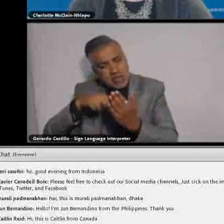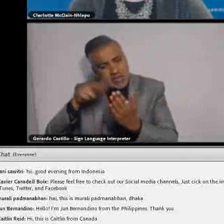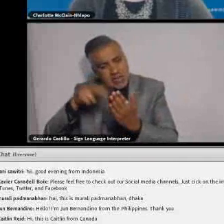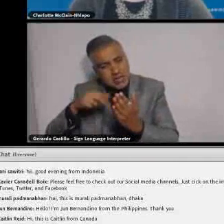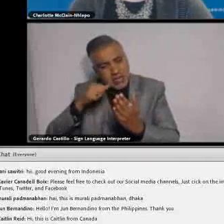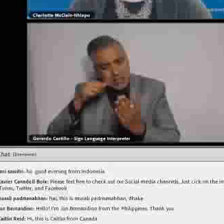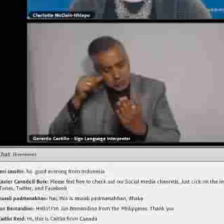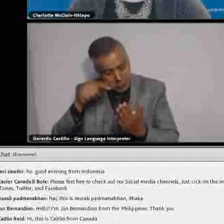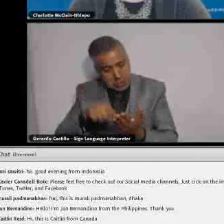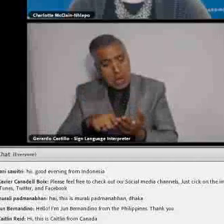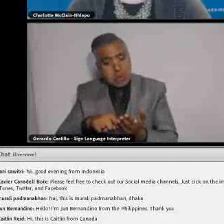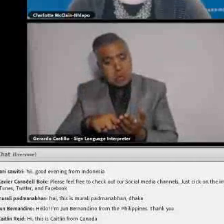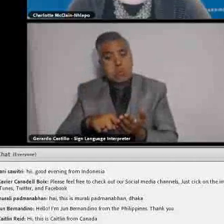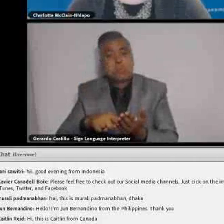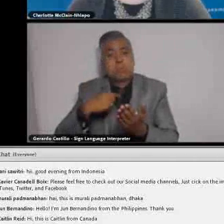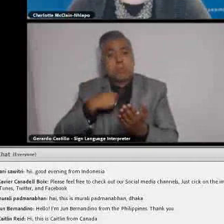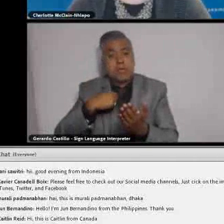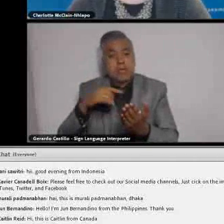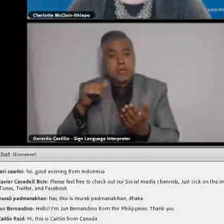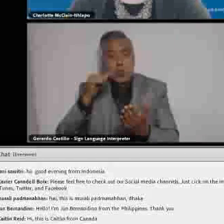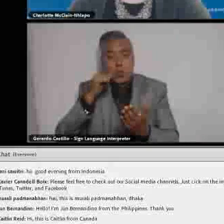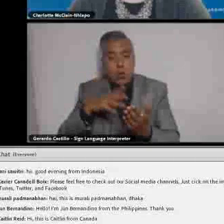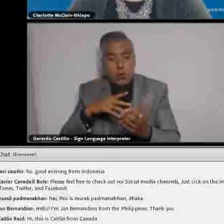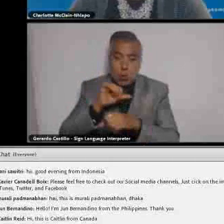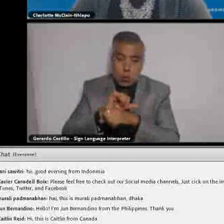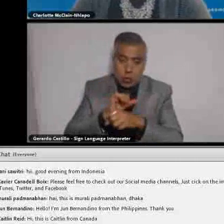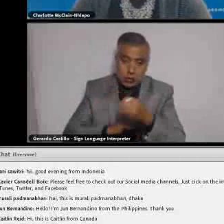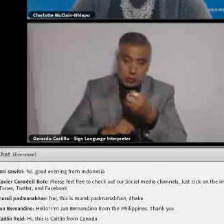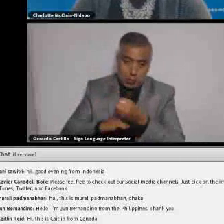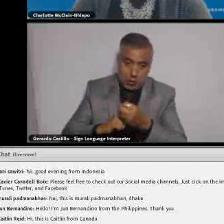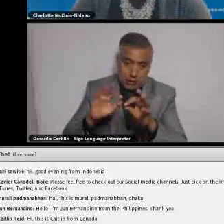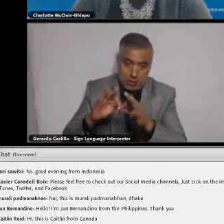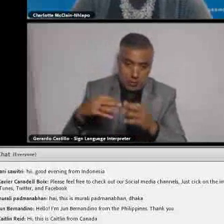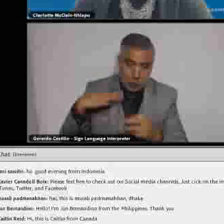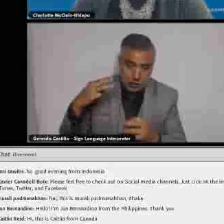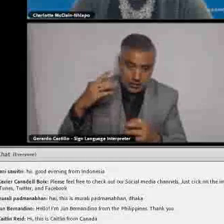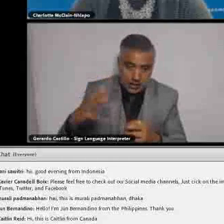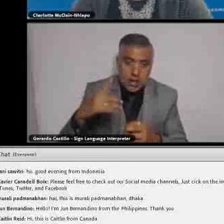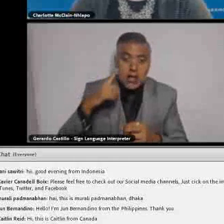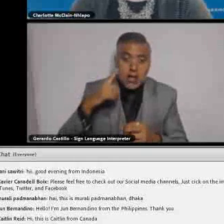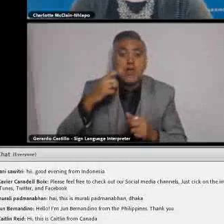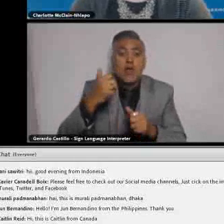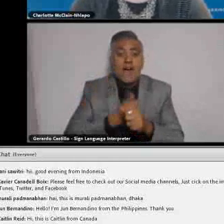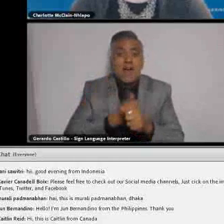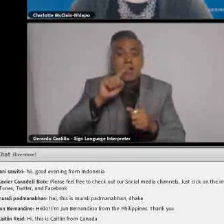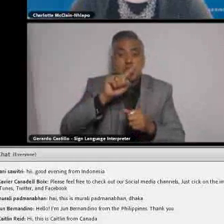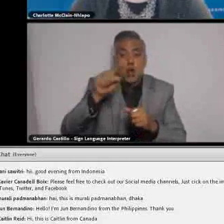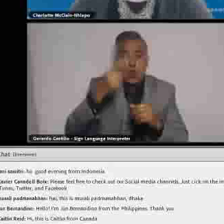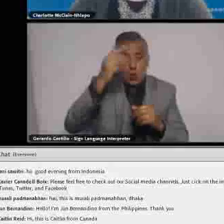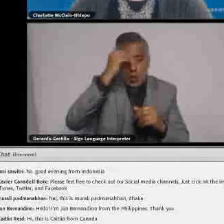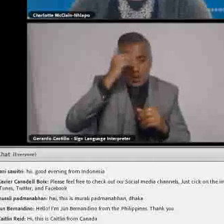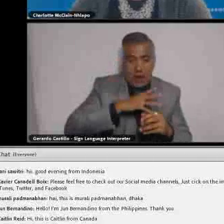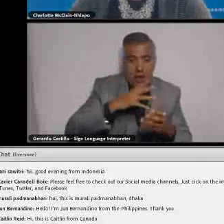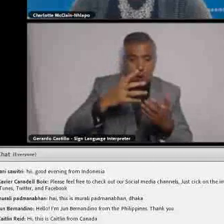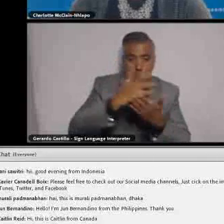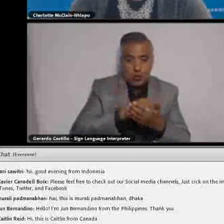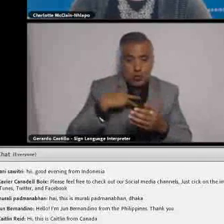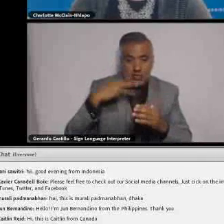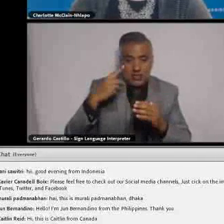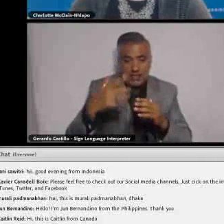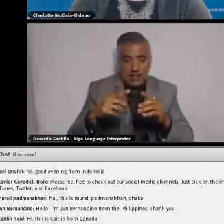certainly resonates with me as a woman working and supporting a family in Washington, D.C., that for every dollar a man earns in Washington,